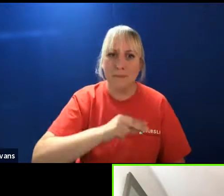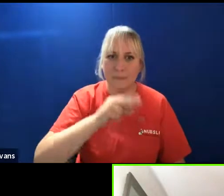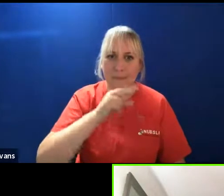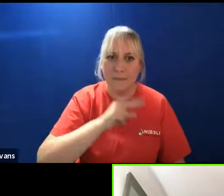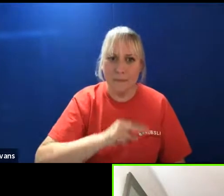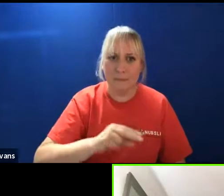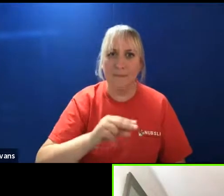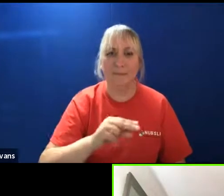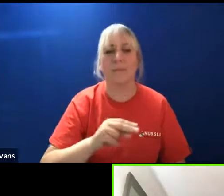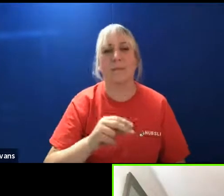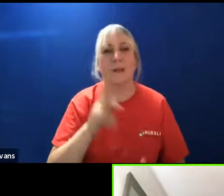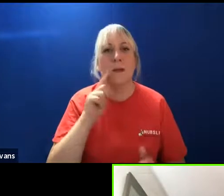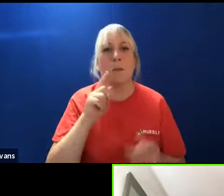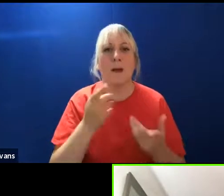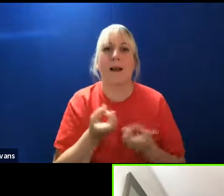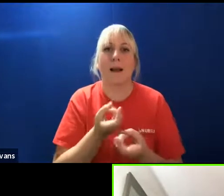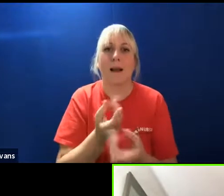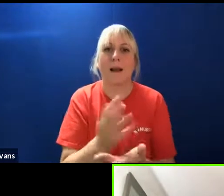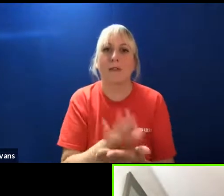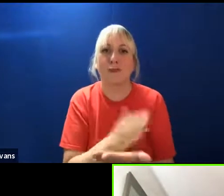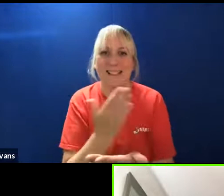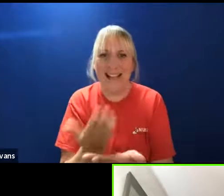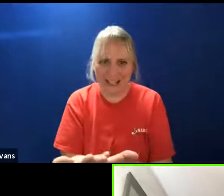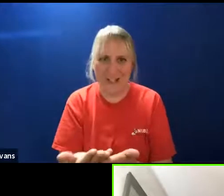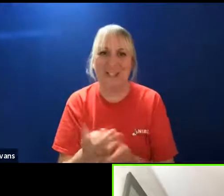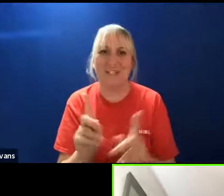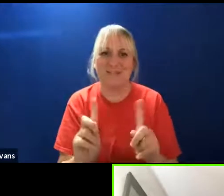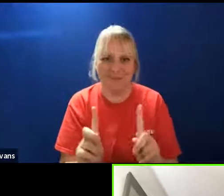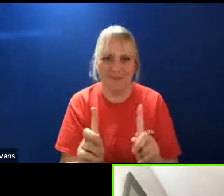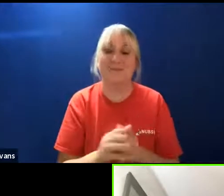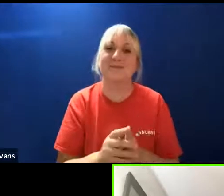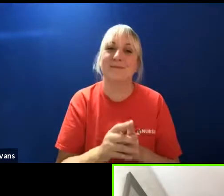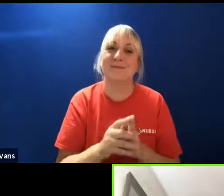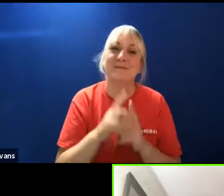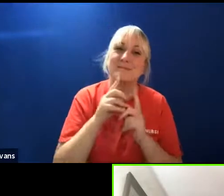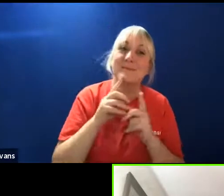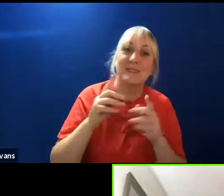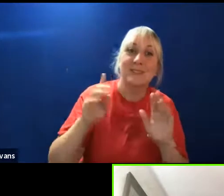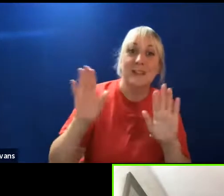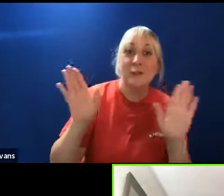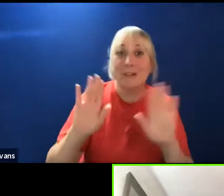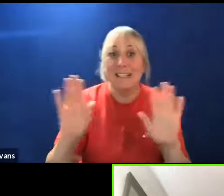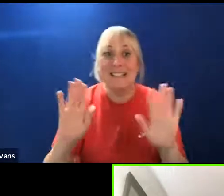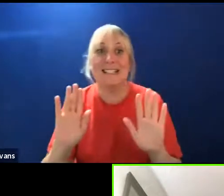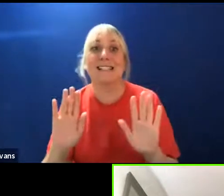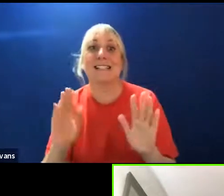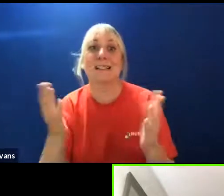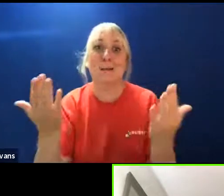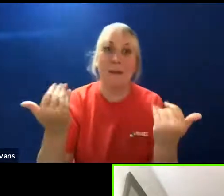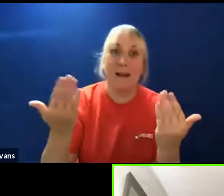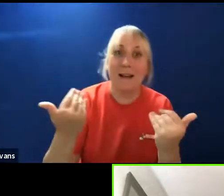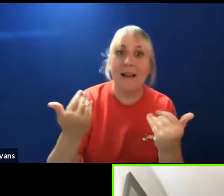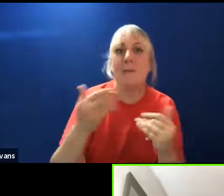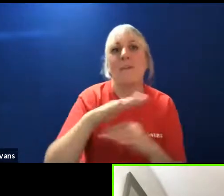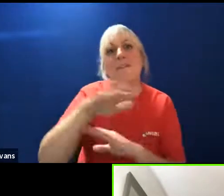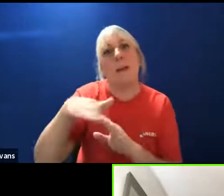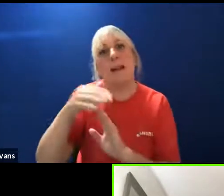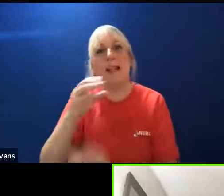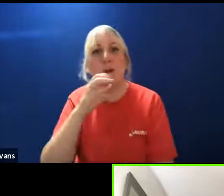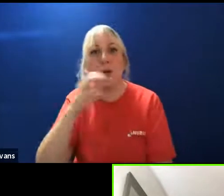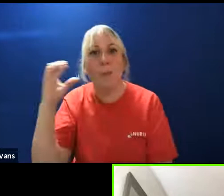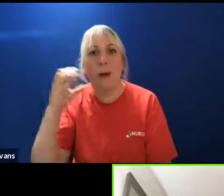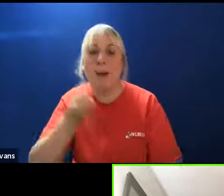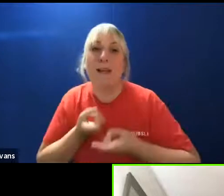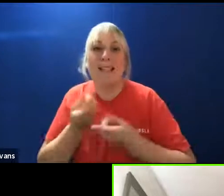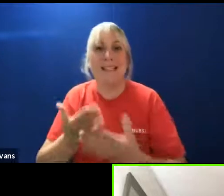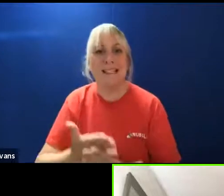which is meant to say, greetings family in Cuba, we are sending you love, care and